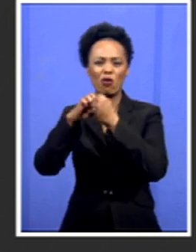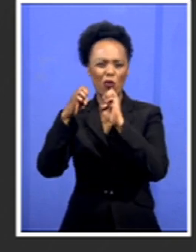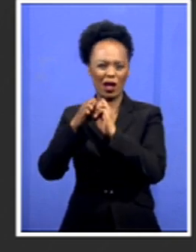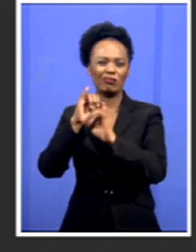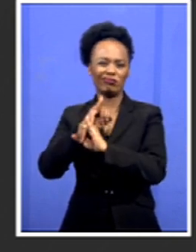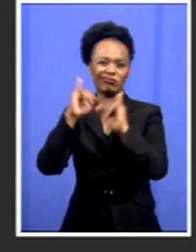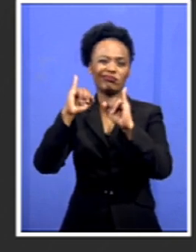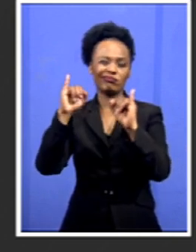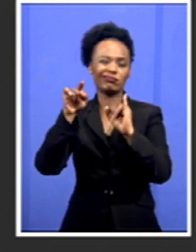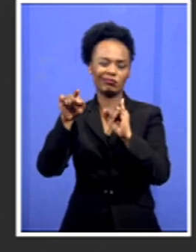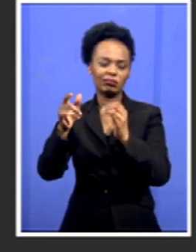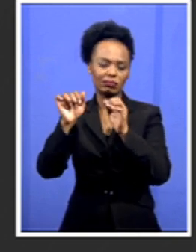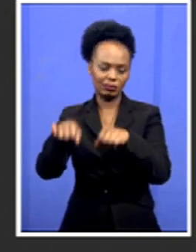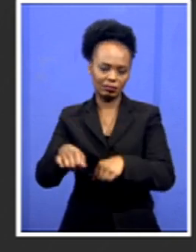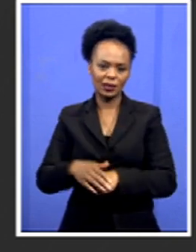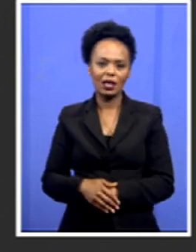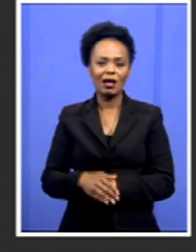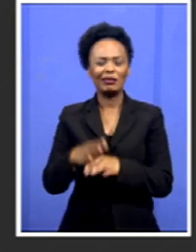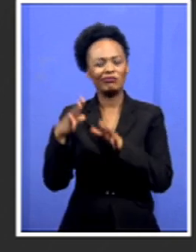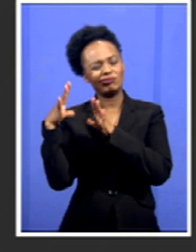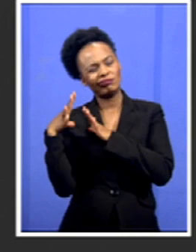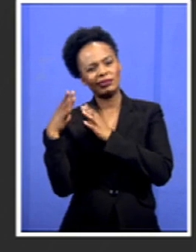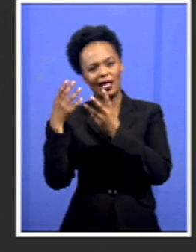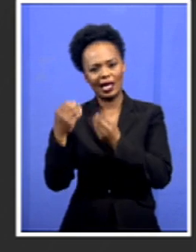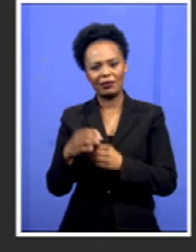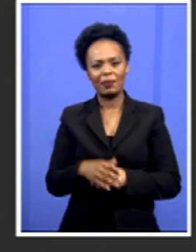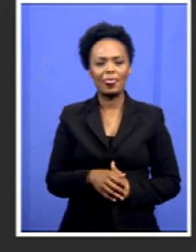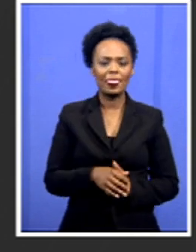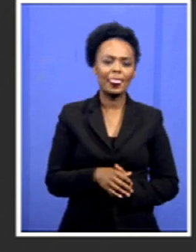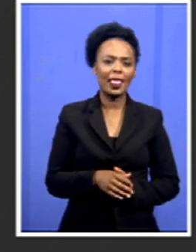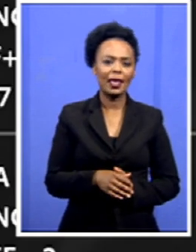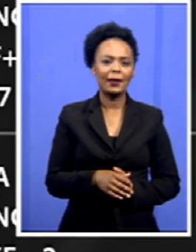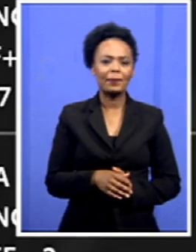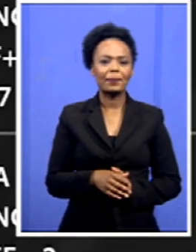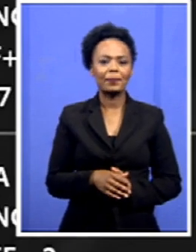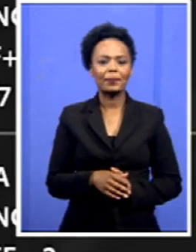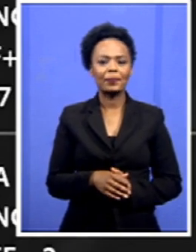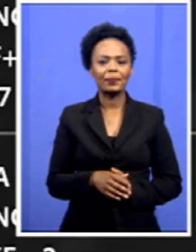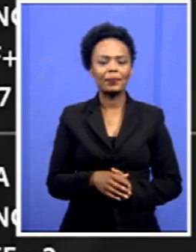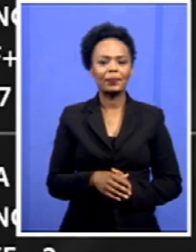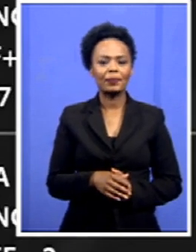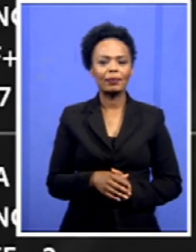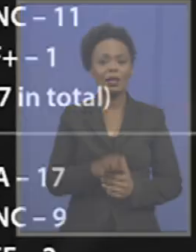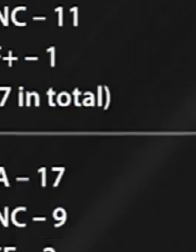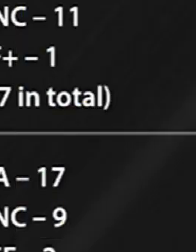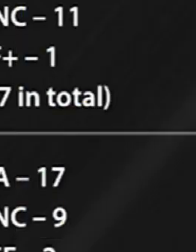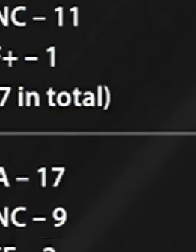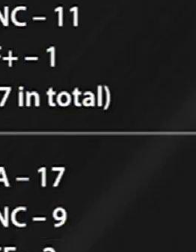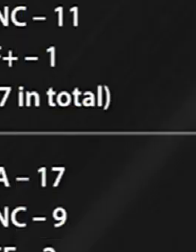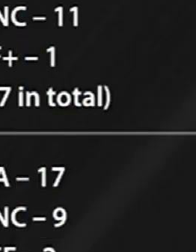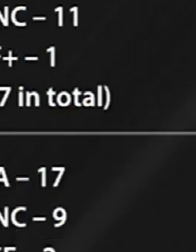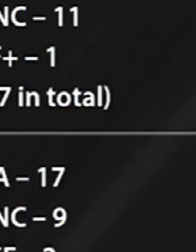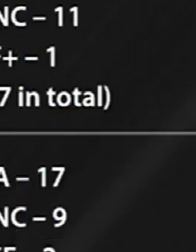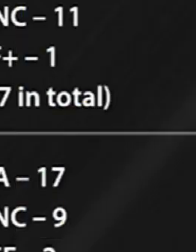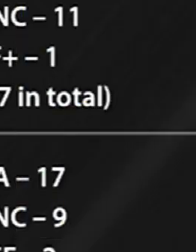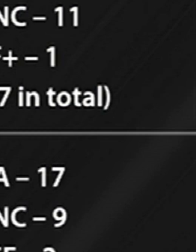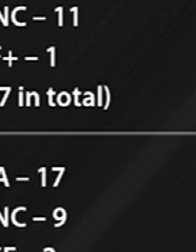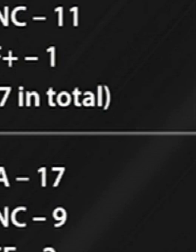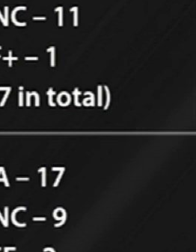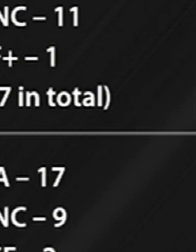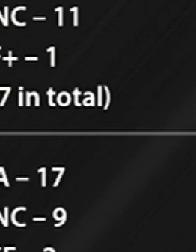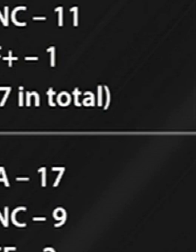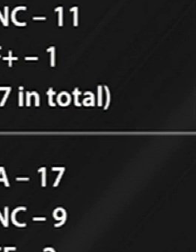tree trimming and overgrown stands is the least of their concerns. Now, going over to the voting trends, the DA has always had